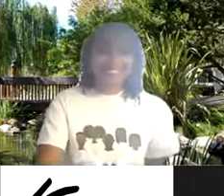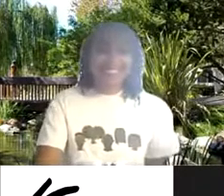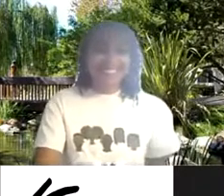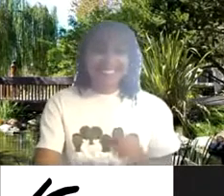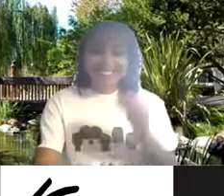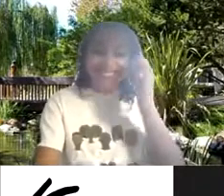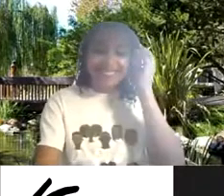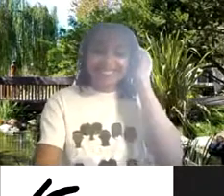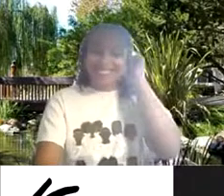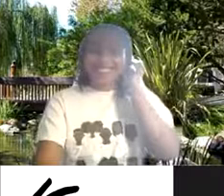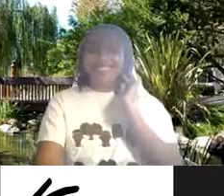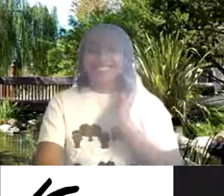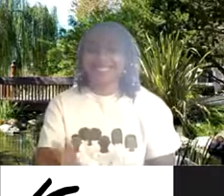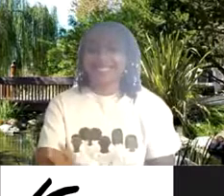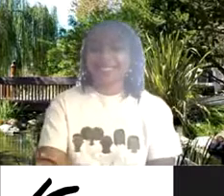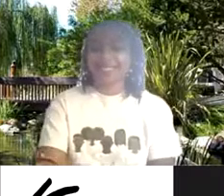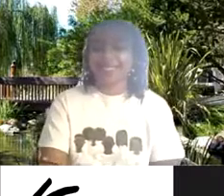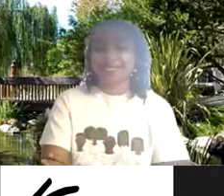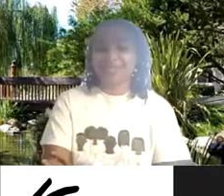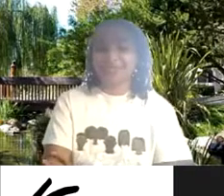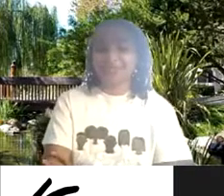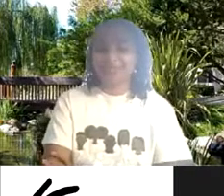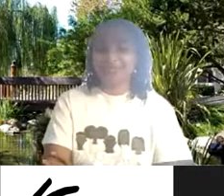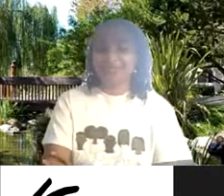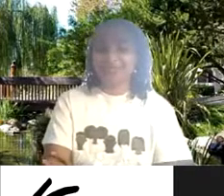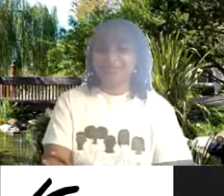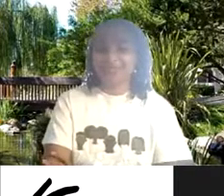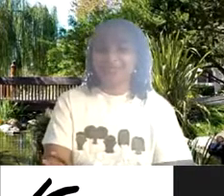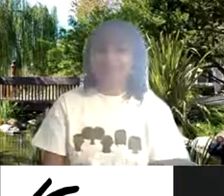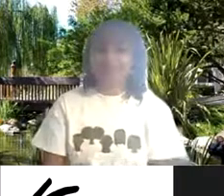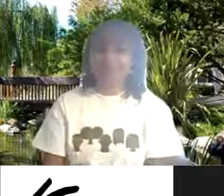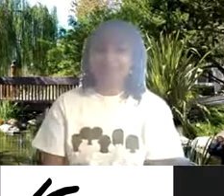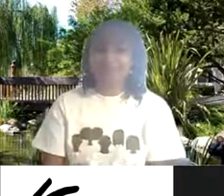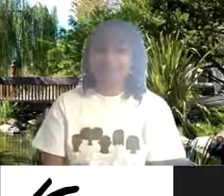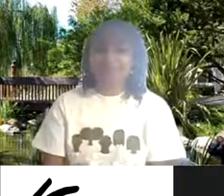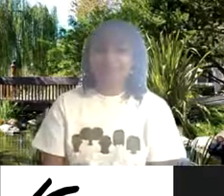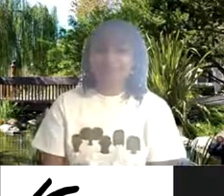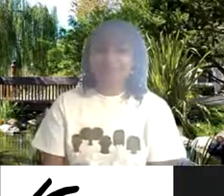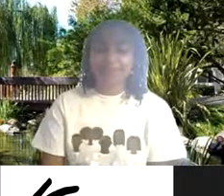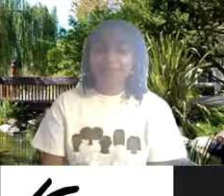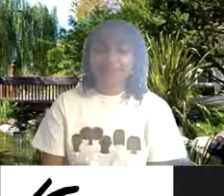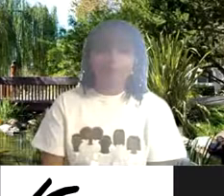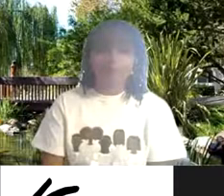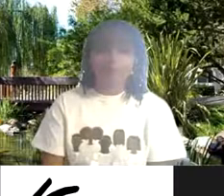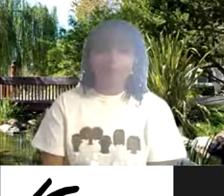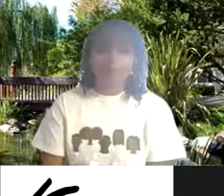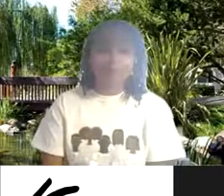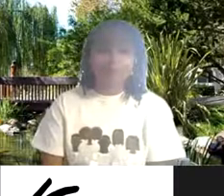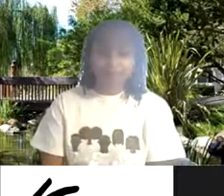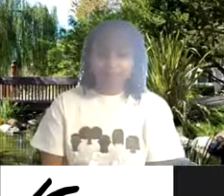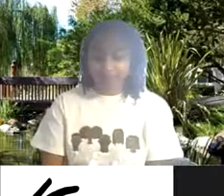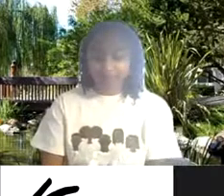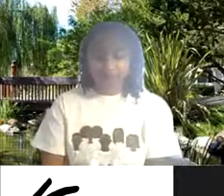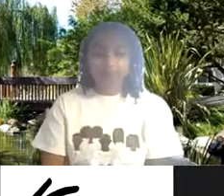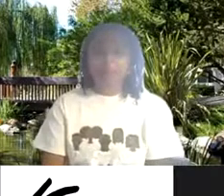That was so beautiful, thank you. So before we head out today, we have one more question. I wanted to ask you, what advice would